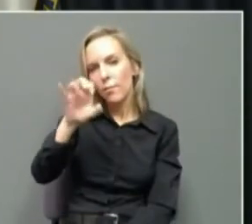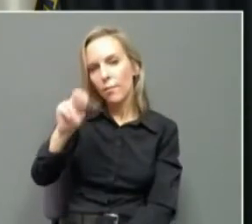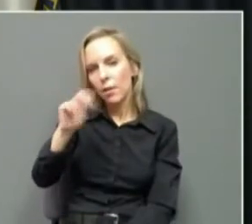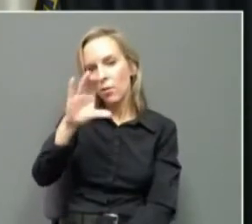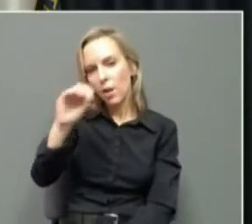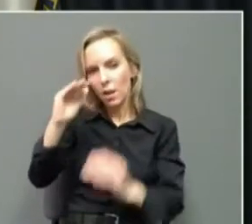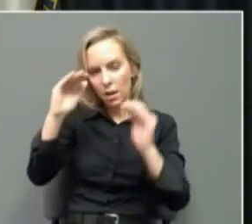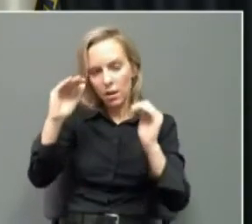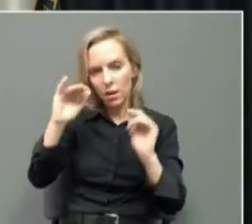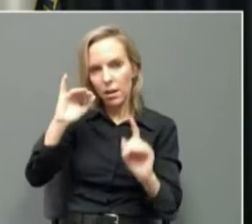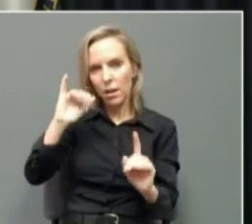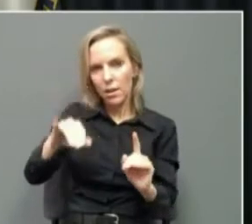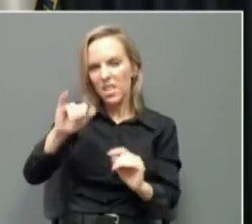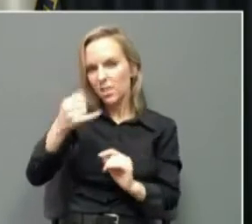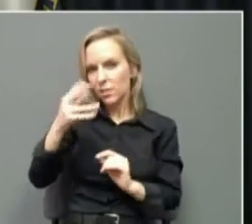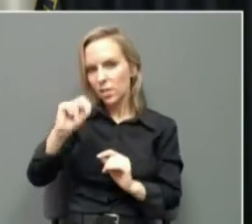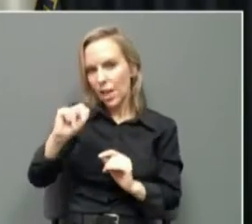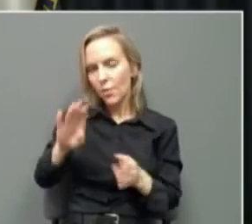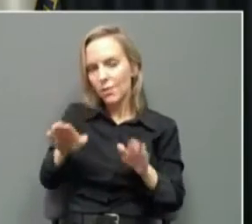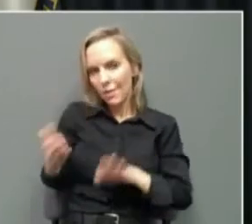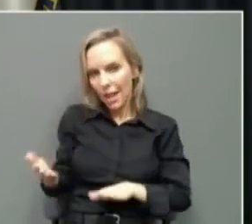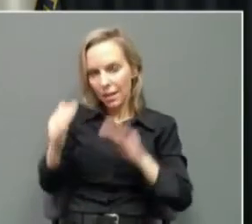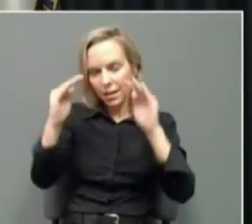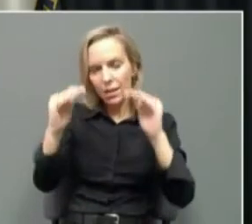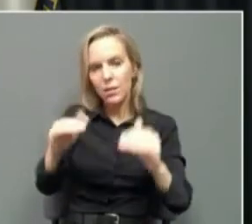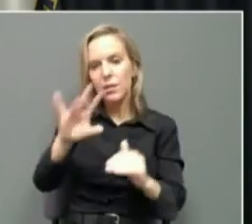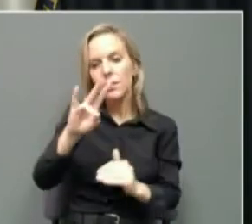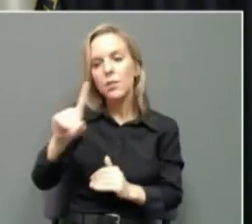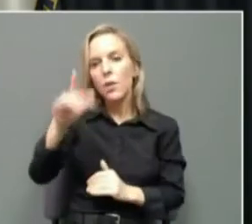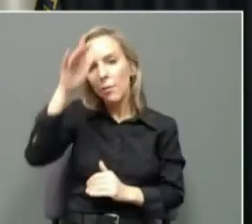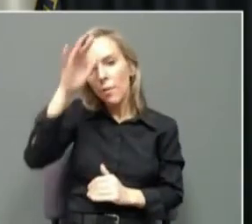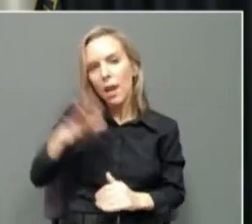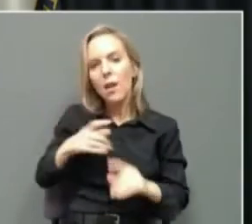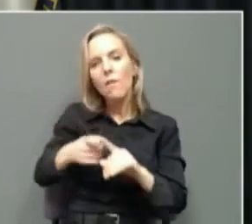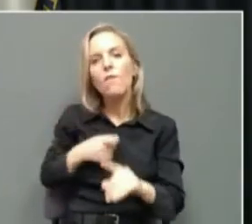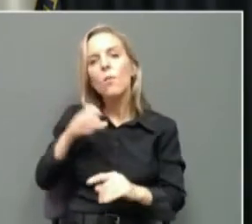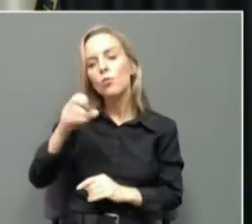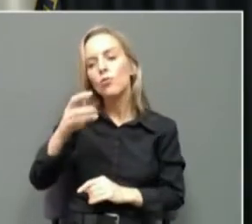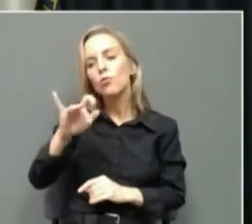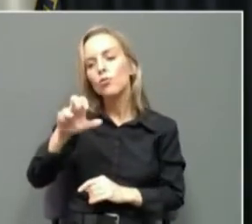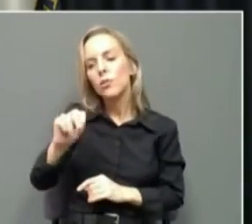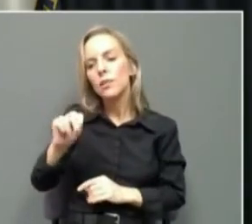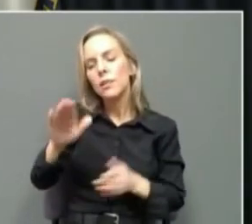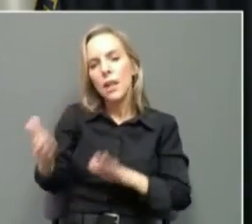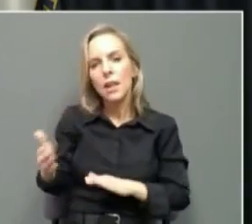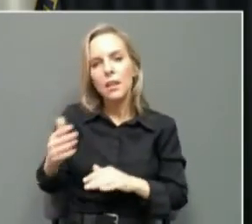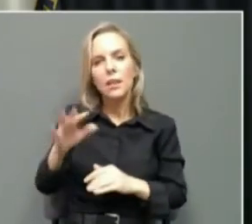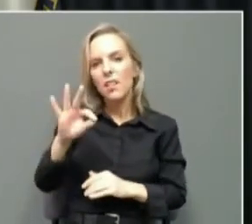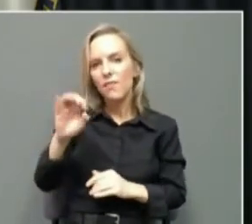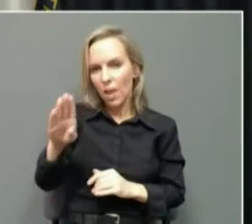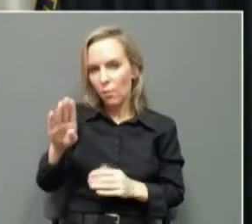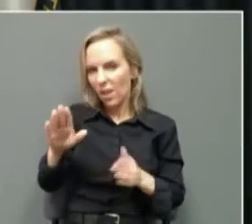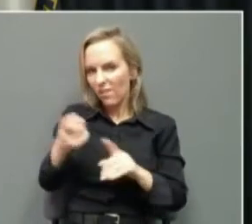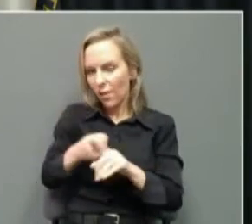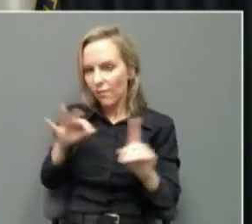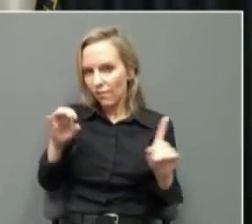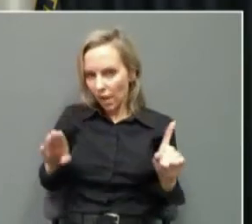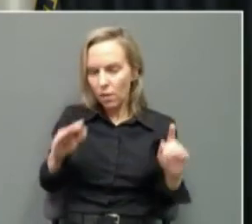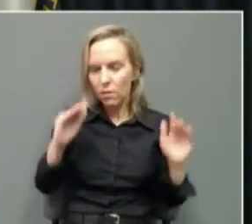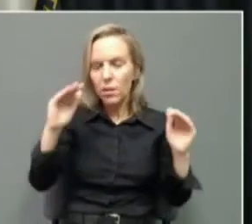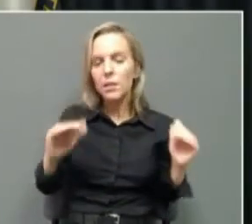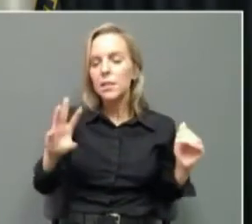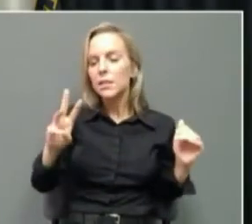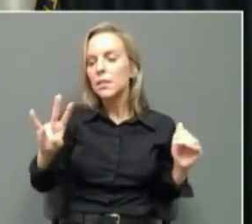a January death. A 71-year-old man from Christian County, a February death. A 67-year-old woman from